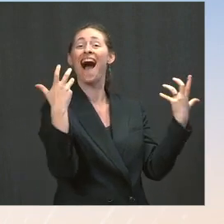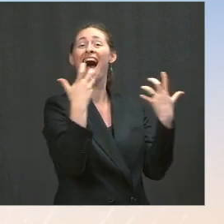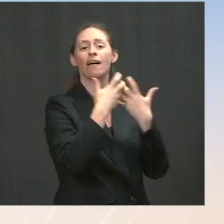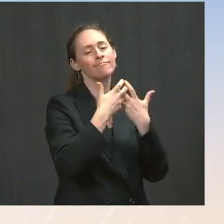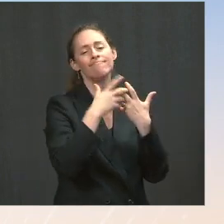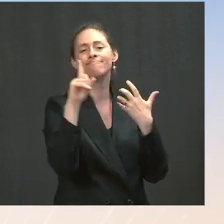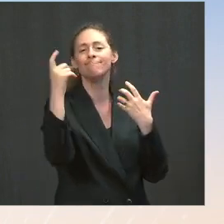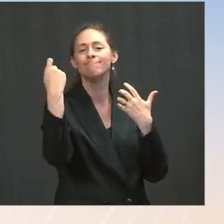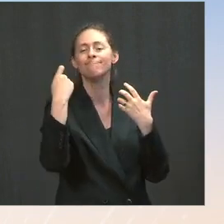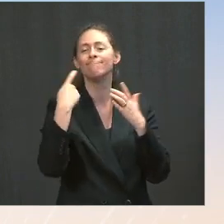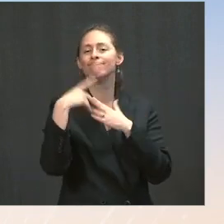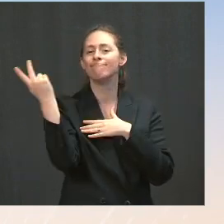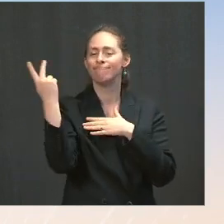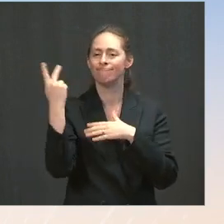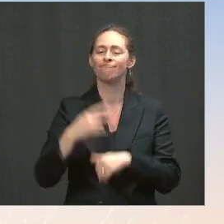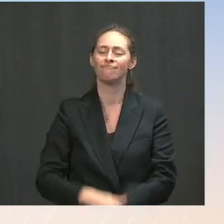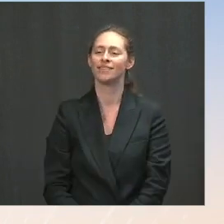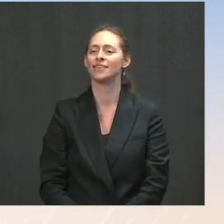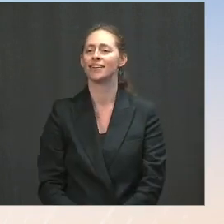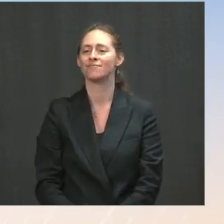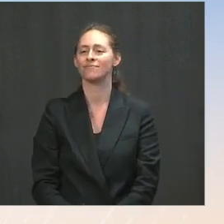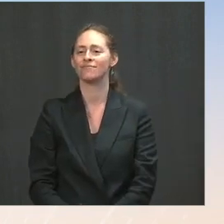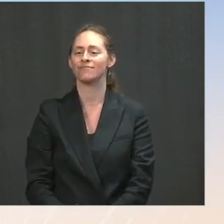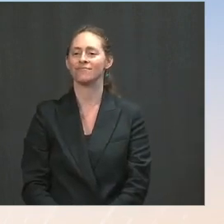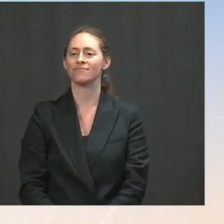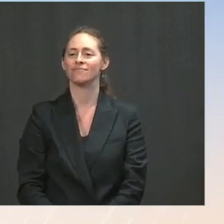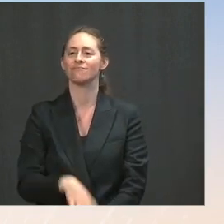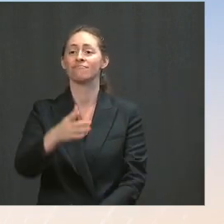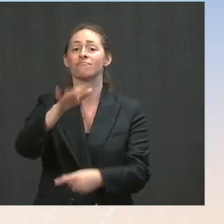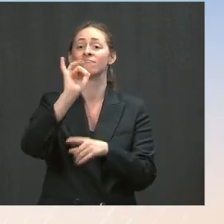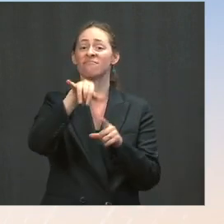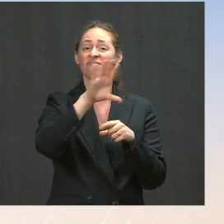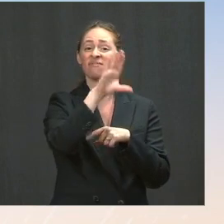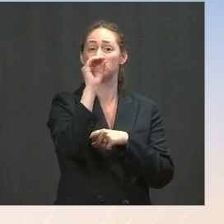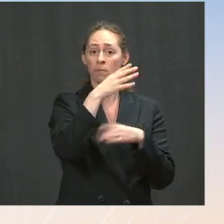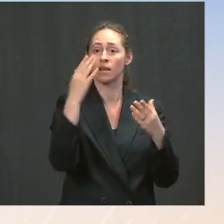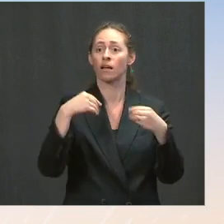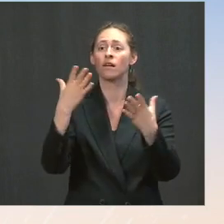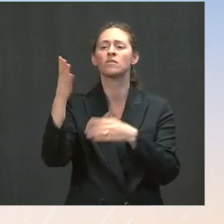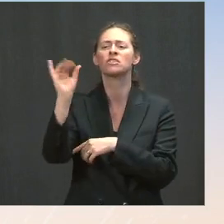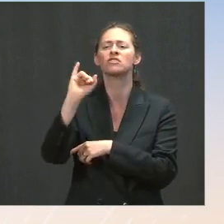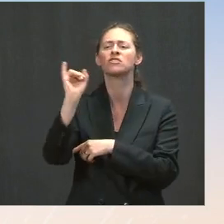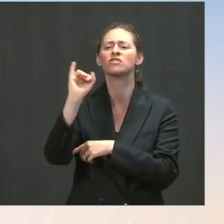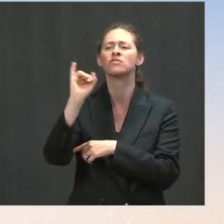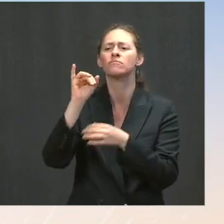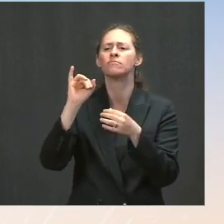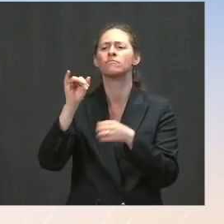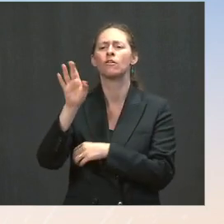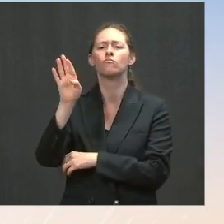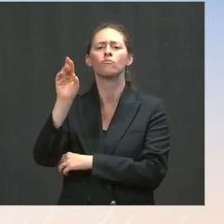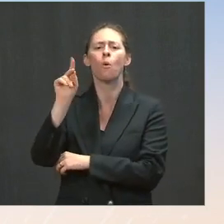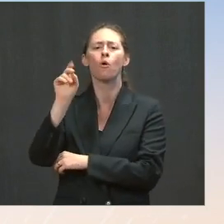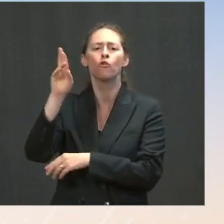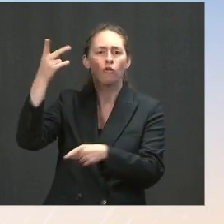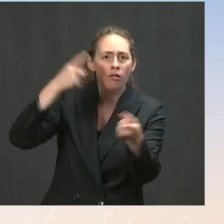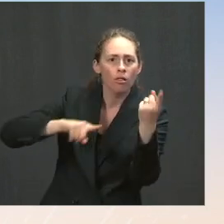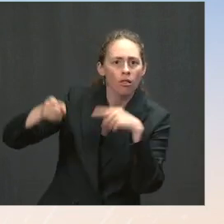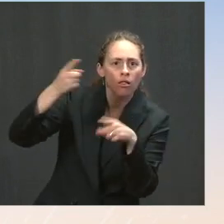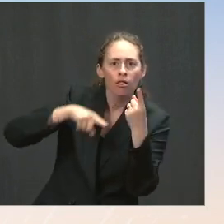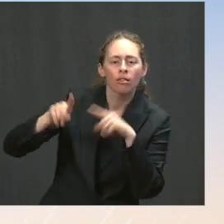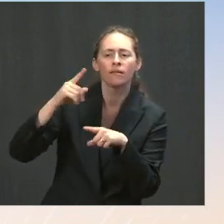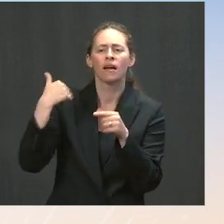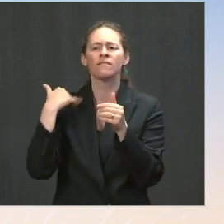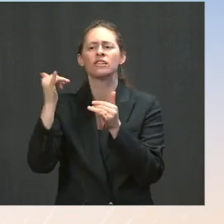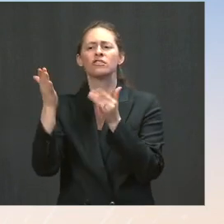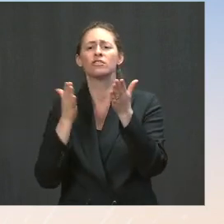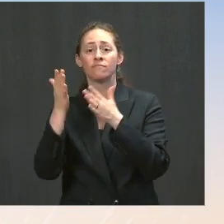Willis Tower Watson. These companies provide insurance brokerage services to thousands of American businesses and charge billions a year for their